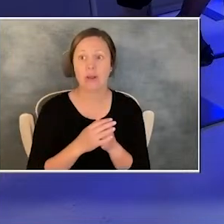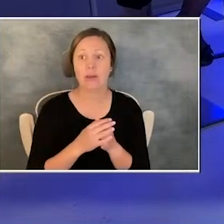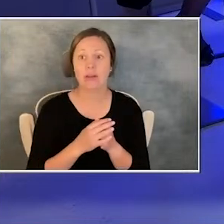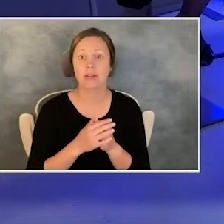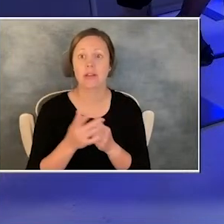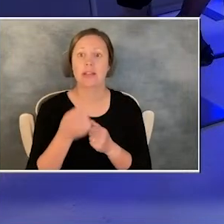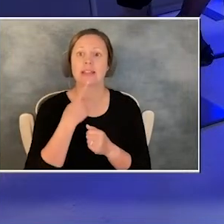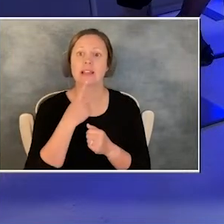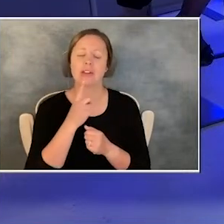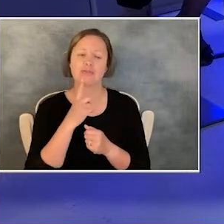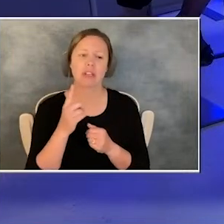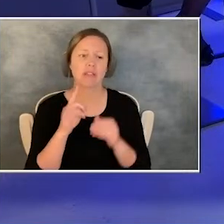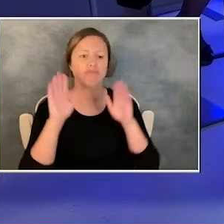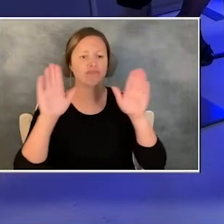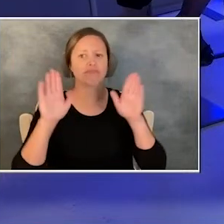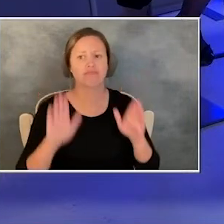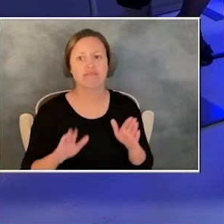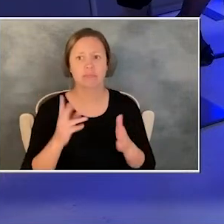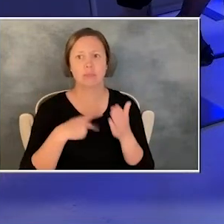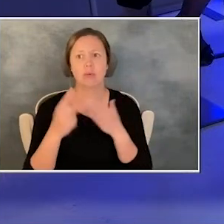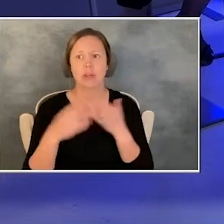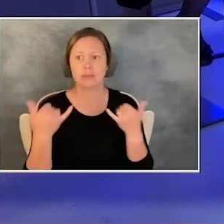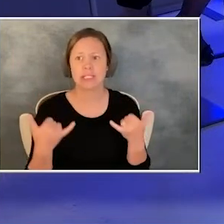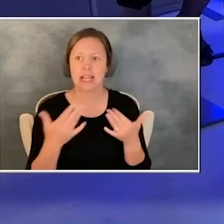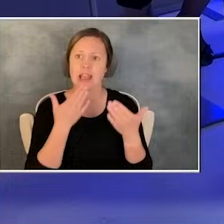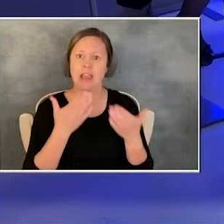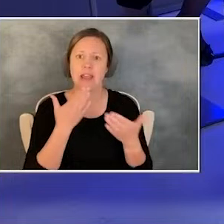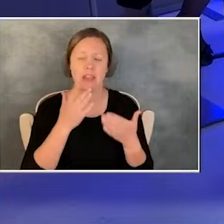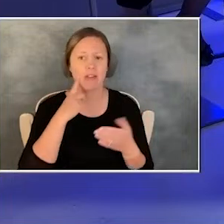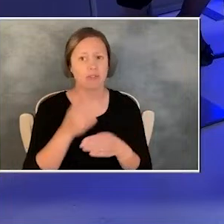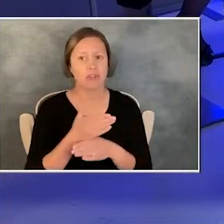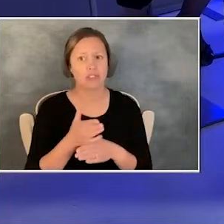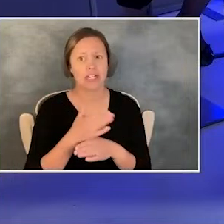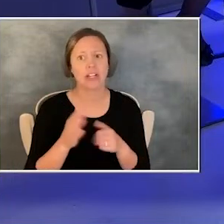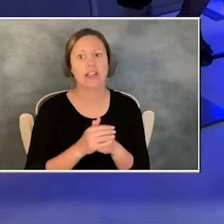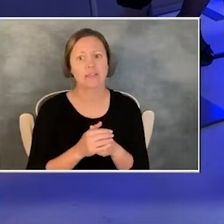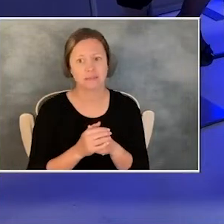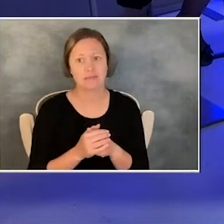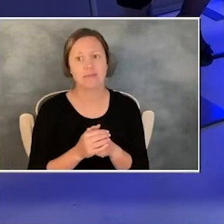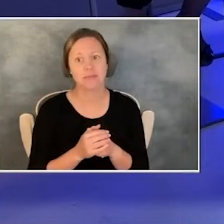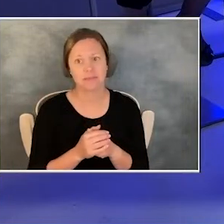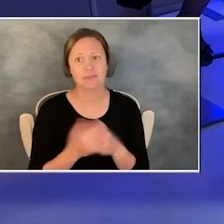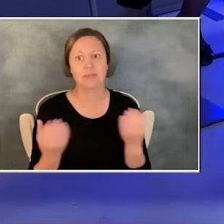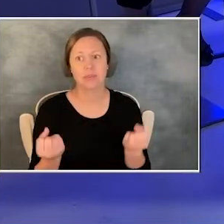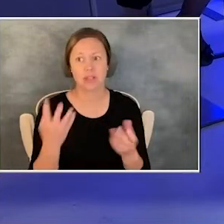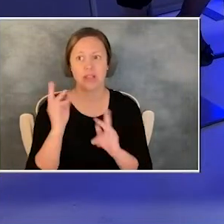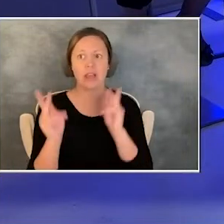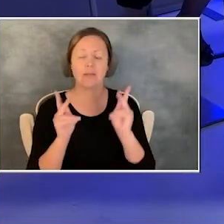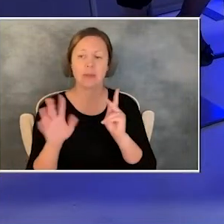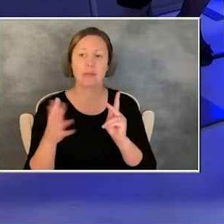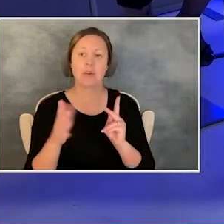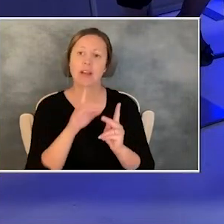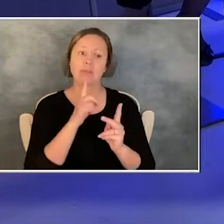program today. Yan Liang, thank you for sharing. So that's nice. So a lot of people kind of holding your hand this morning. I hope you feel the love.